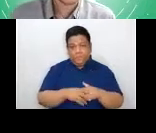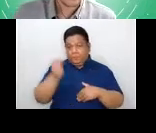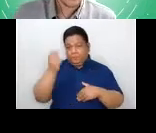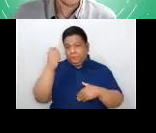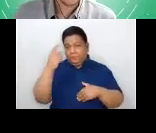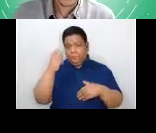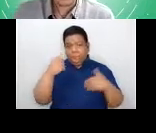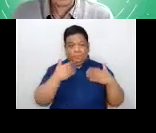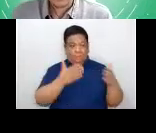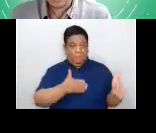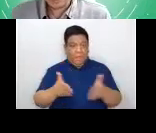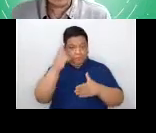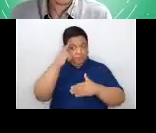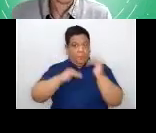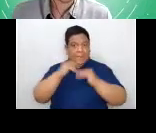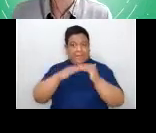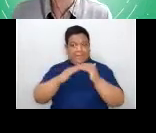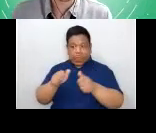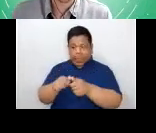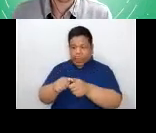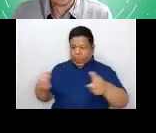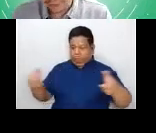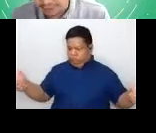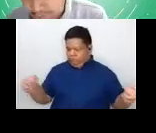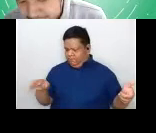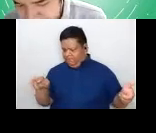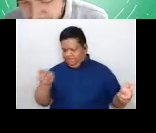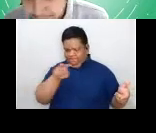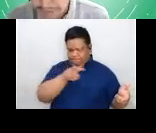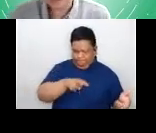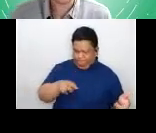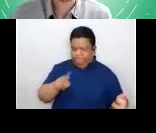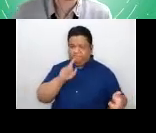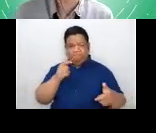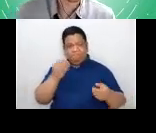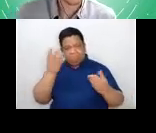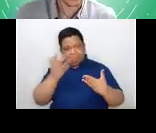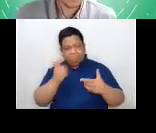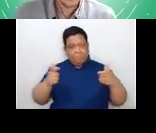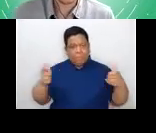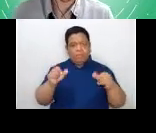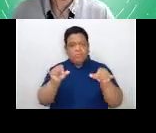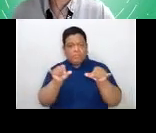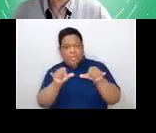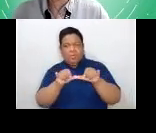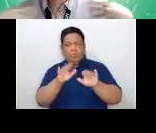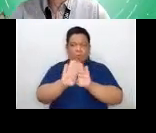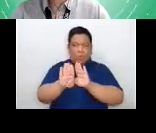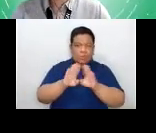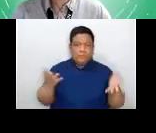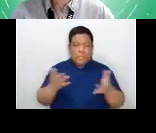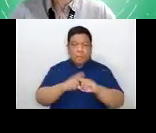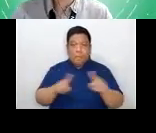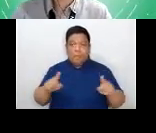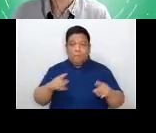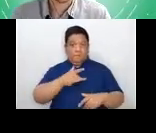for a building, it's kind of hard to read a blueprint. It'll tell you how big the room is, it'll tell you where the doors are, but you don't have that same